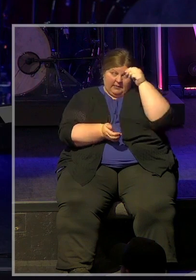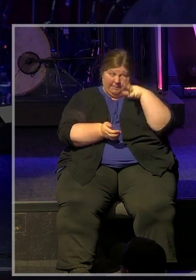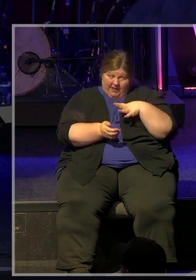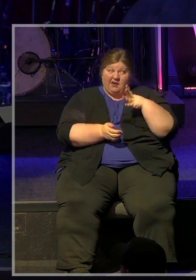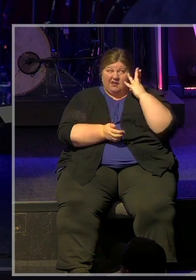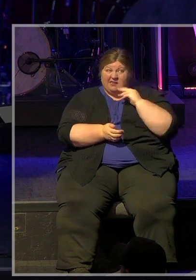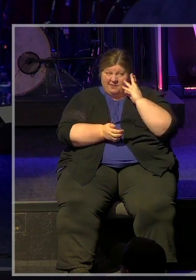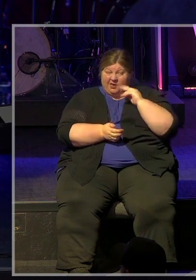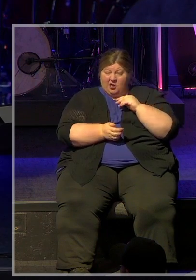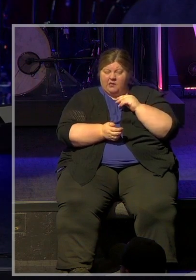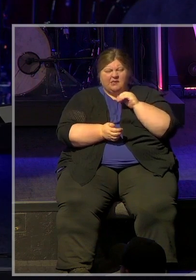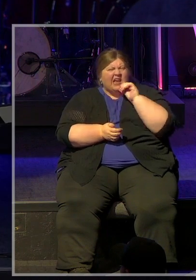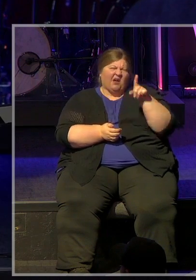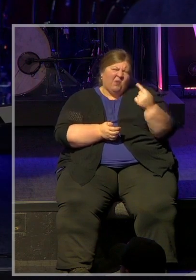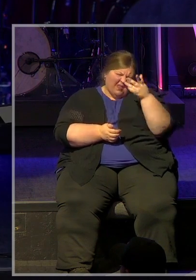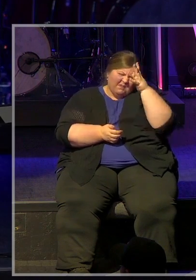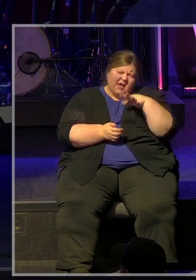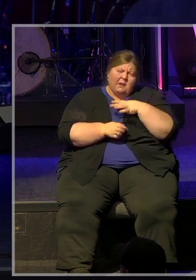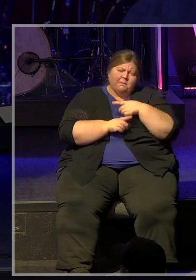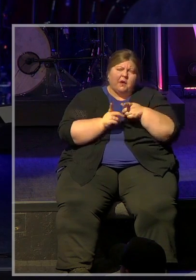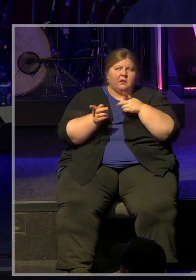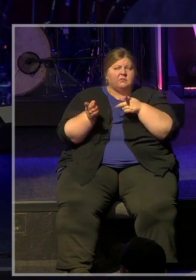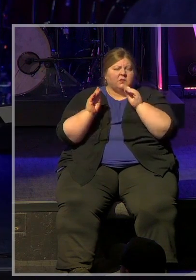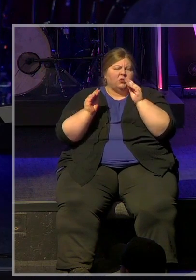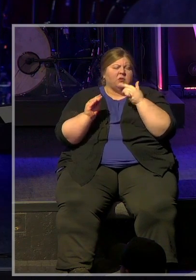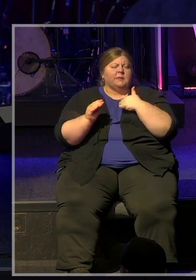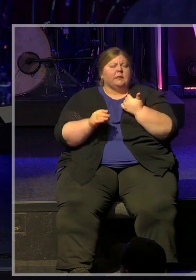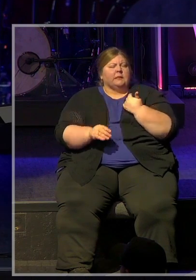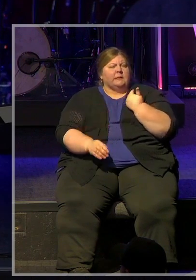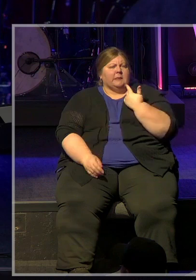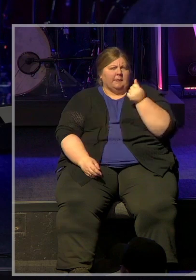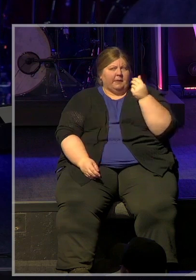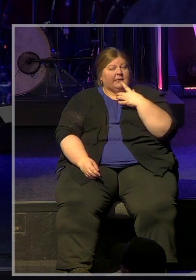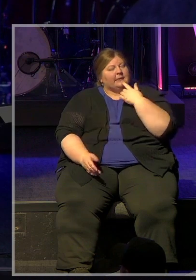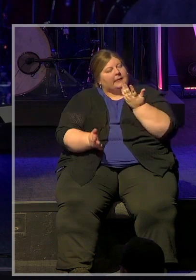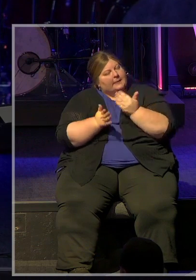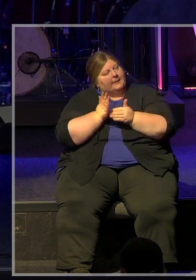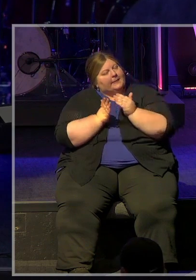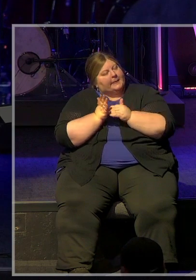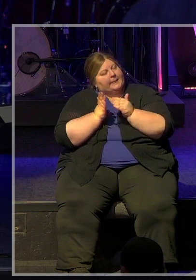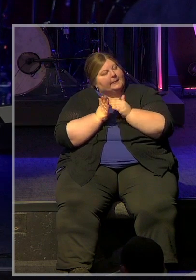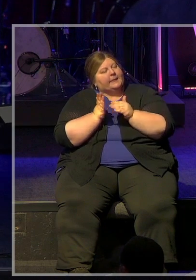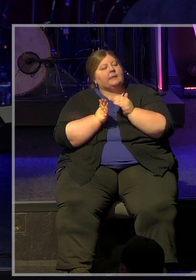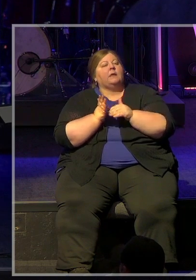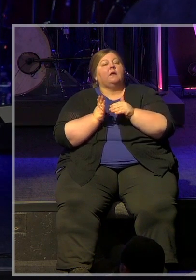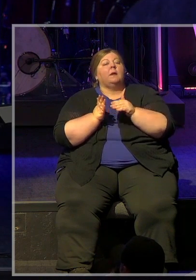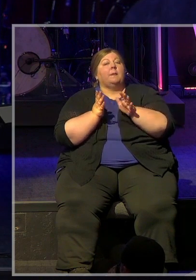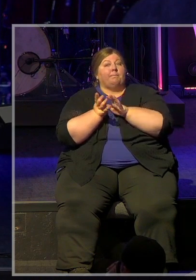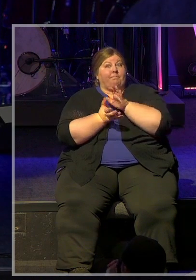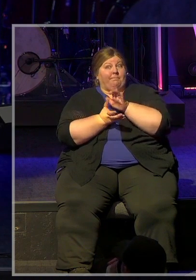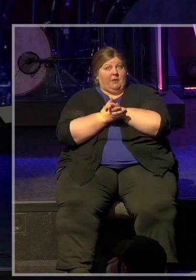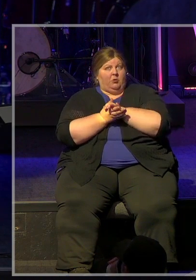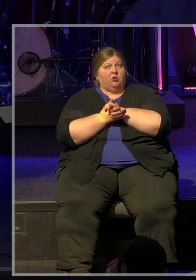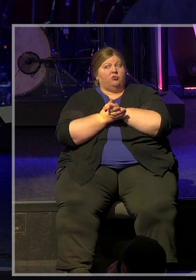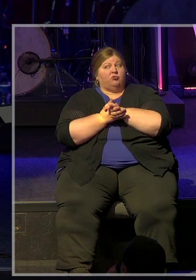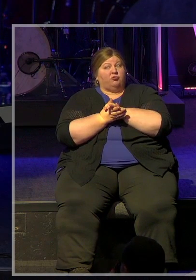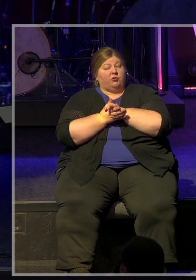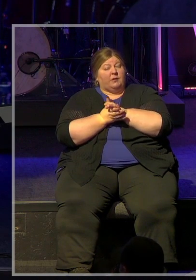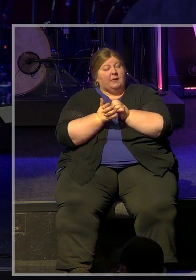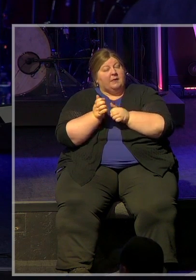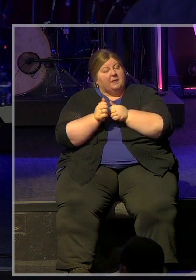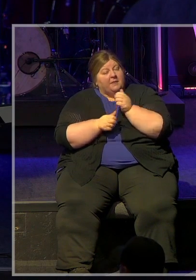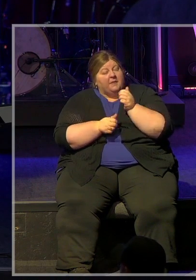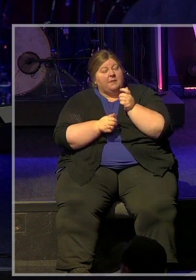anybody. But as he was coaching me, just as a young man, I remember him saying over and over and over, David, marriage is one of the most